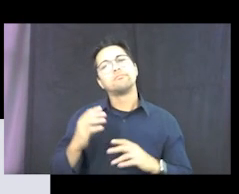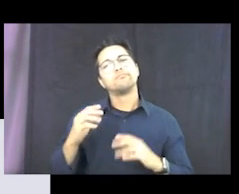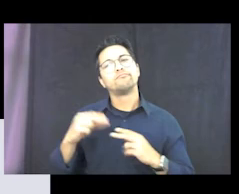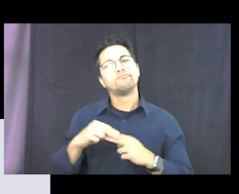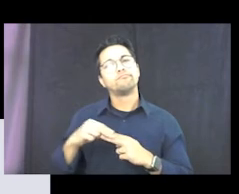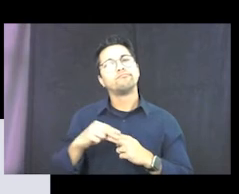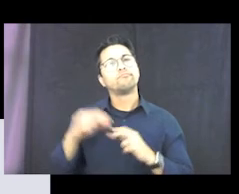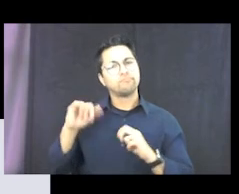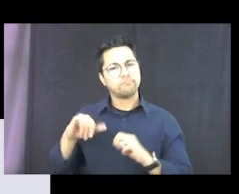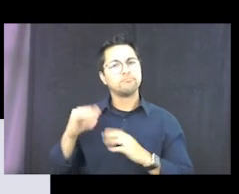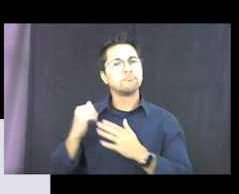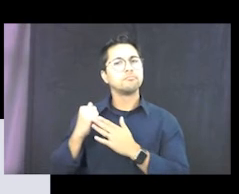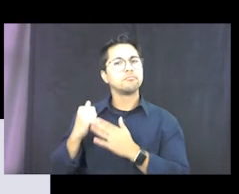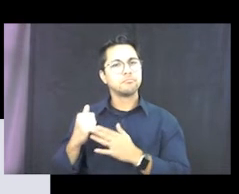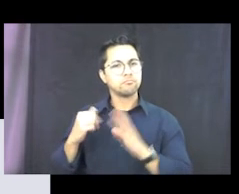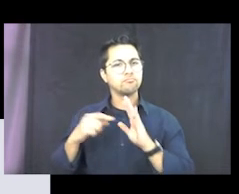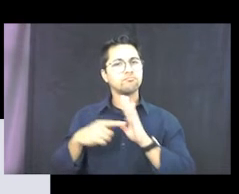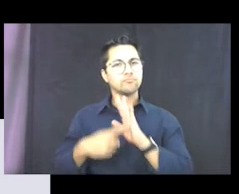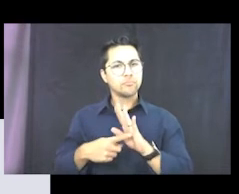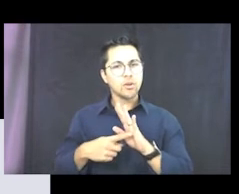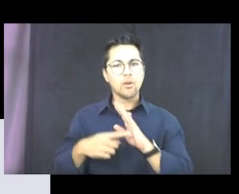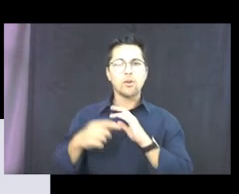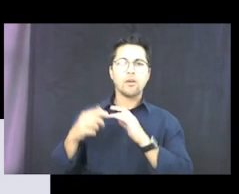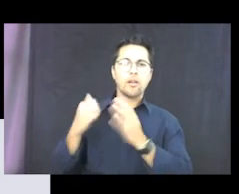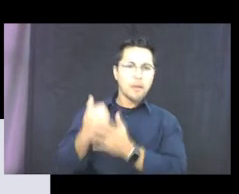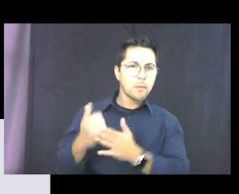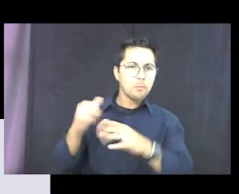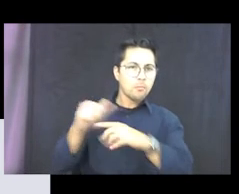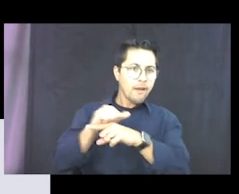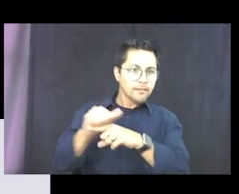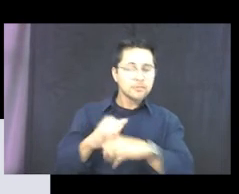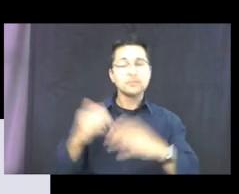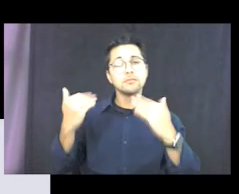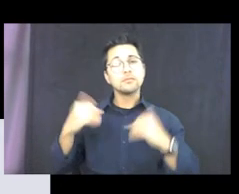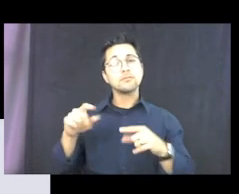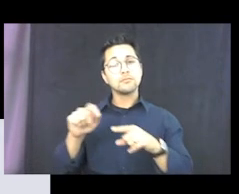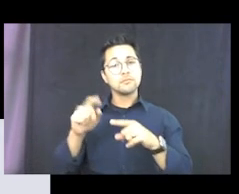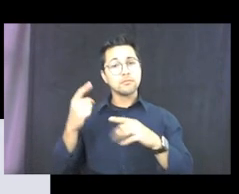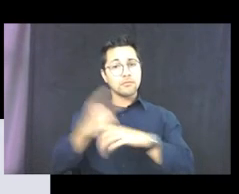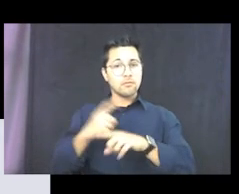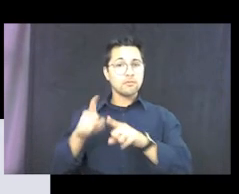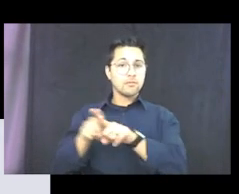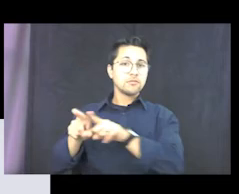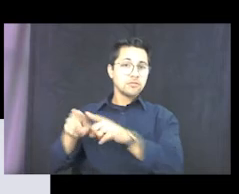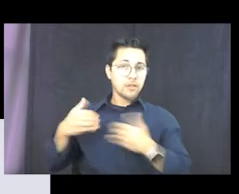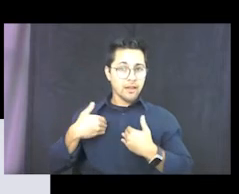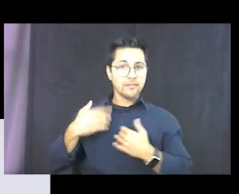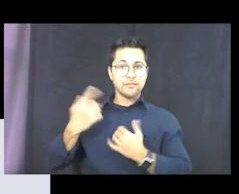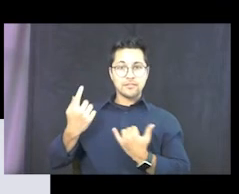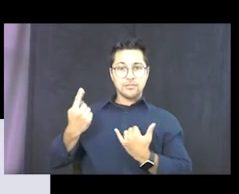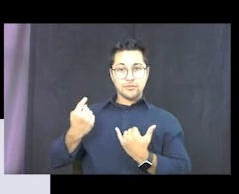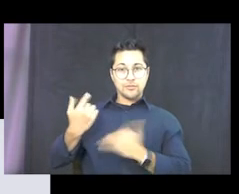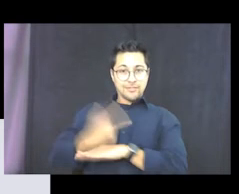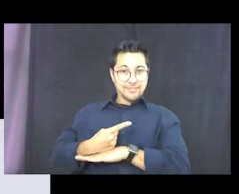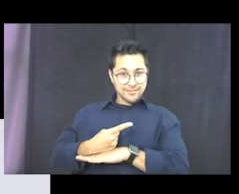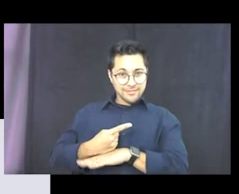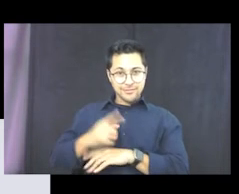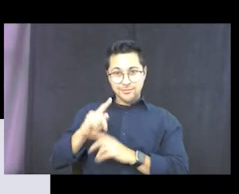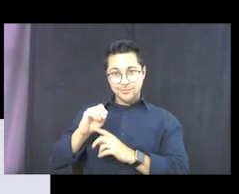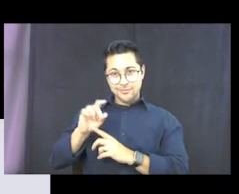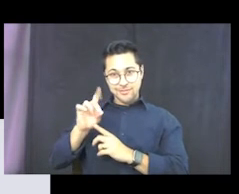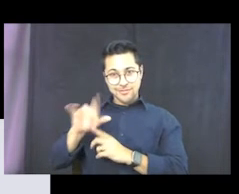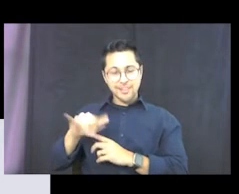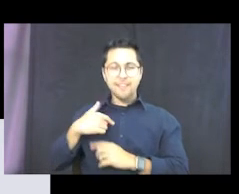slideshow to help model that in practice. We also have Today. This has 40 important